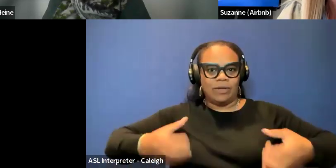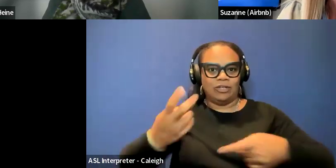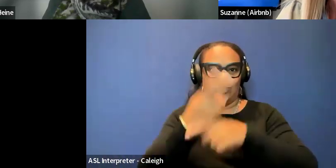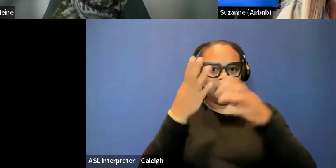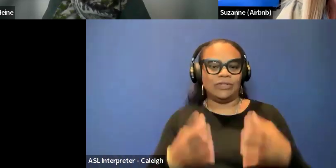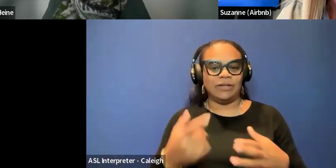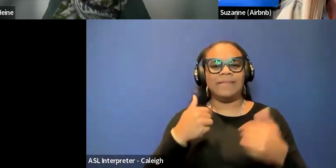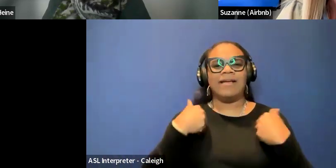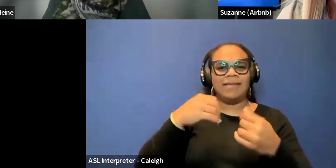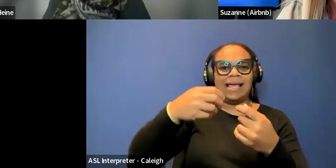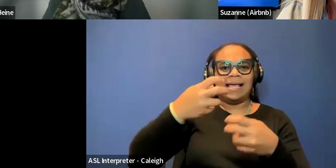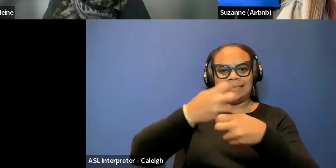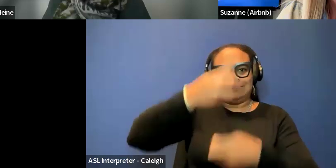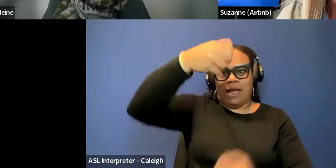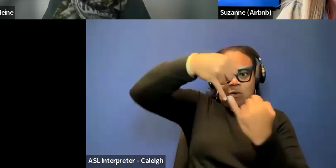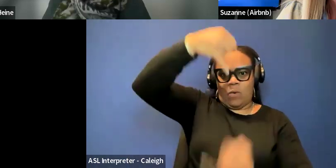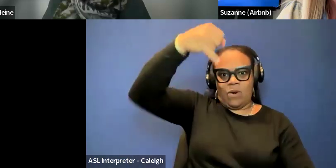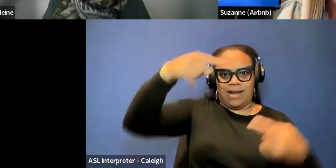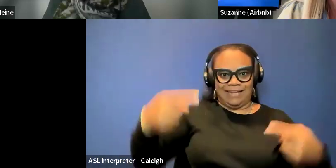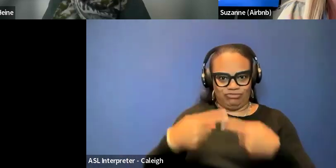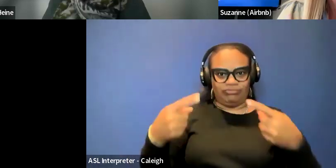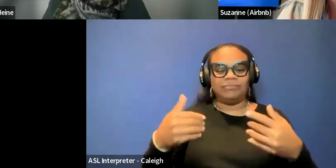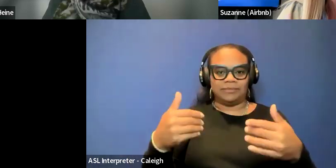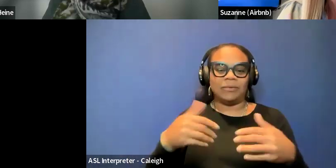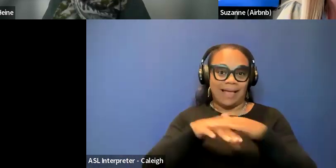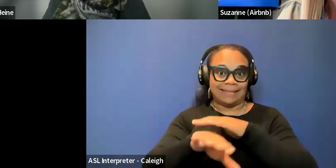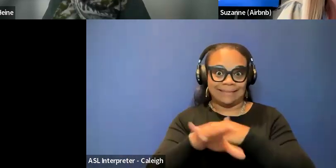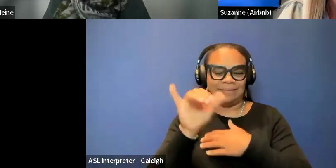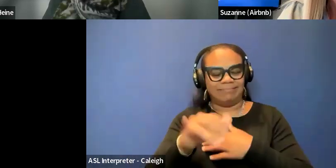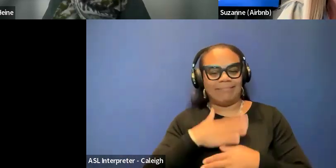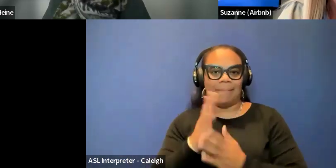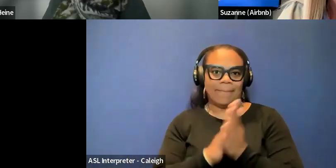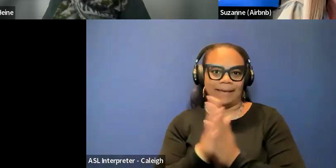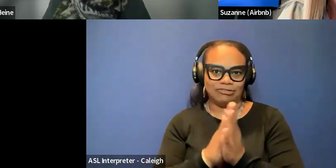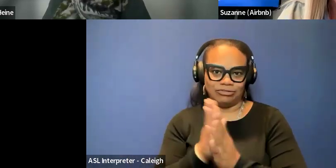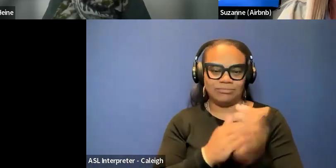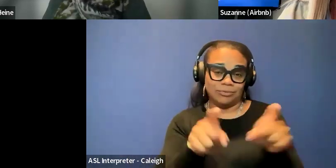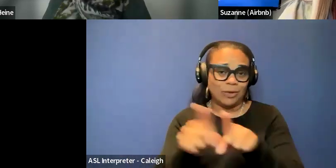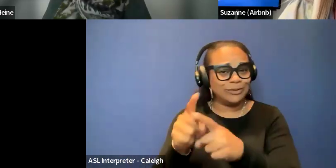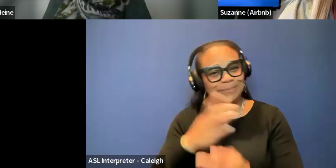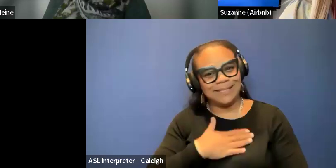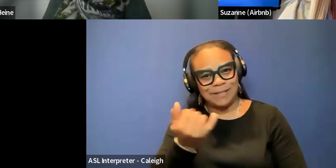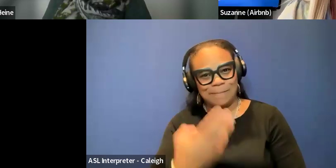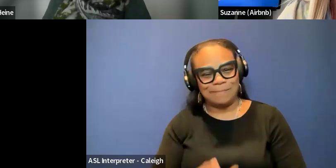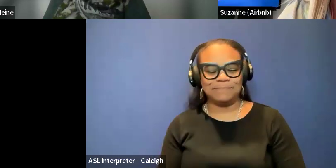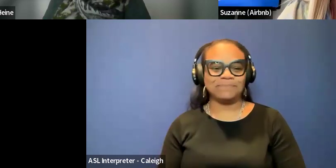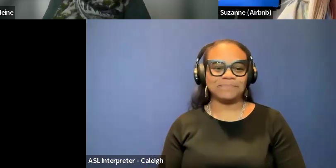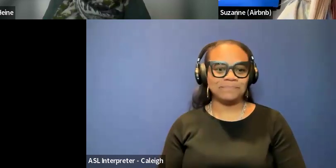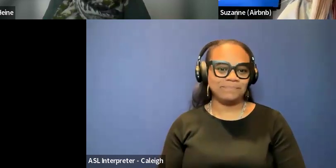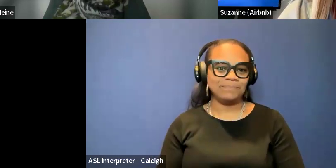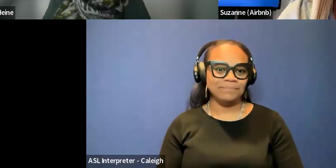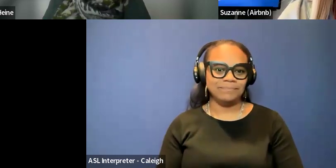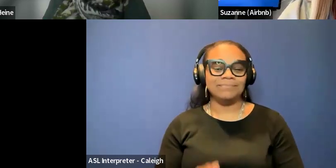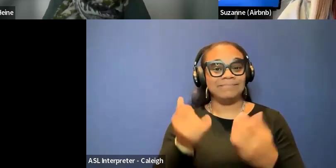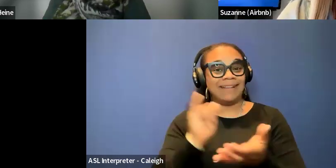cord injury, so accessibility is something I am personally very passionate about, as well as it being my job. So that's a little bit